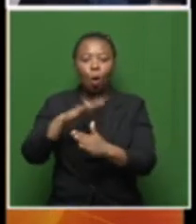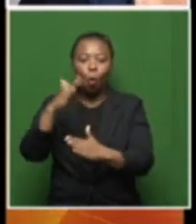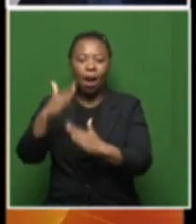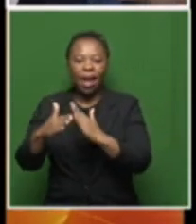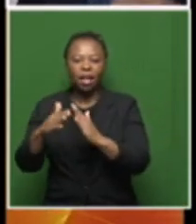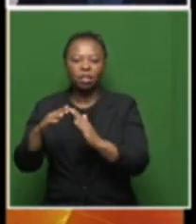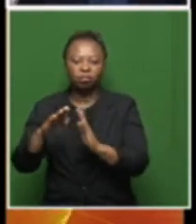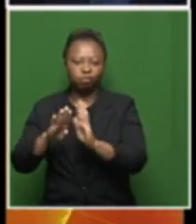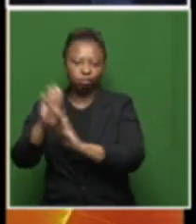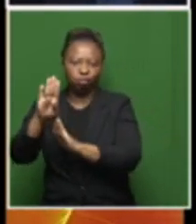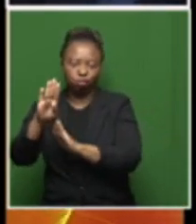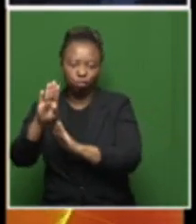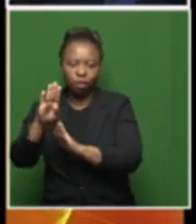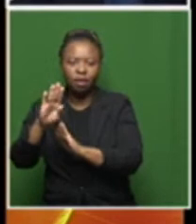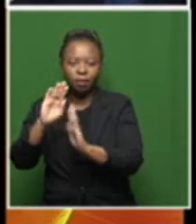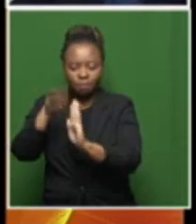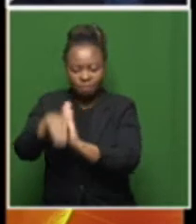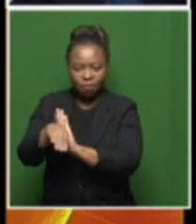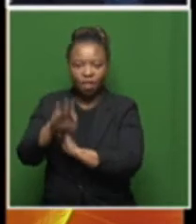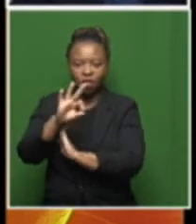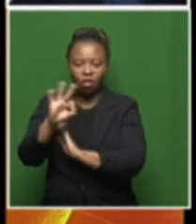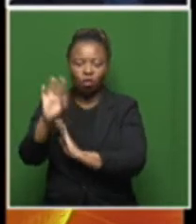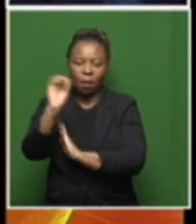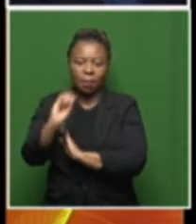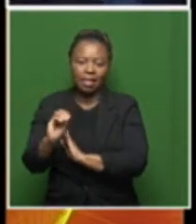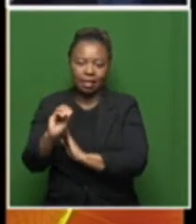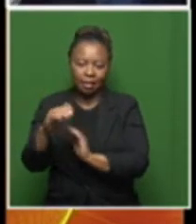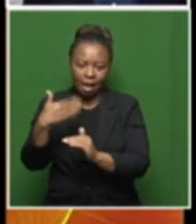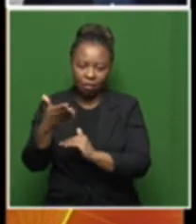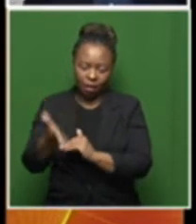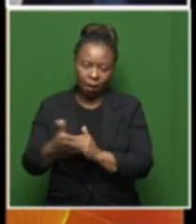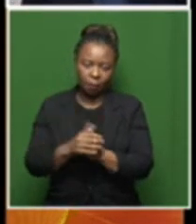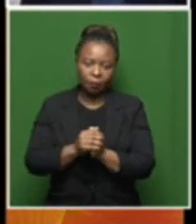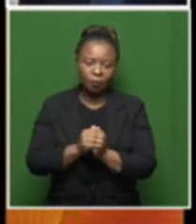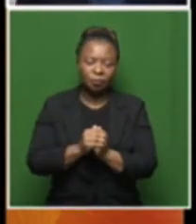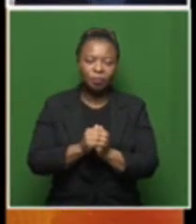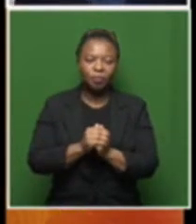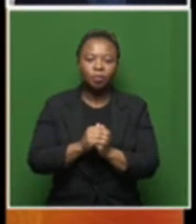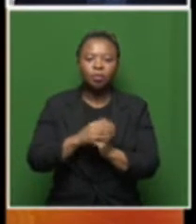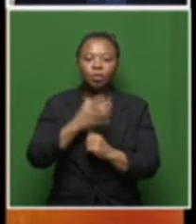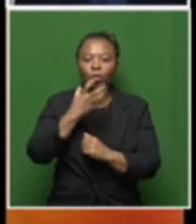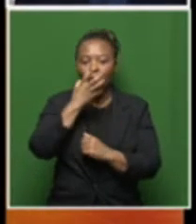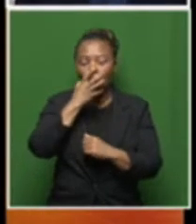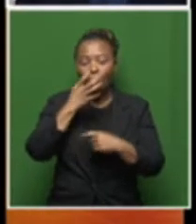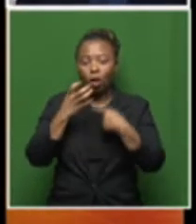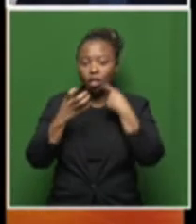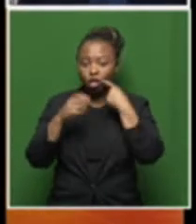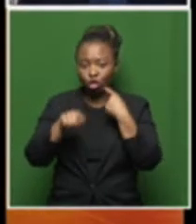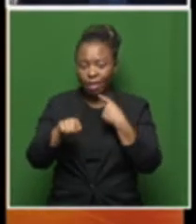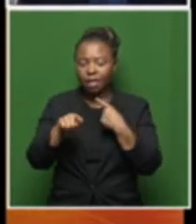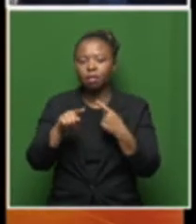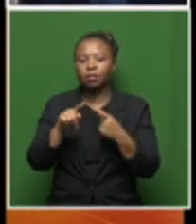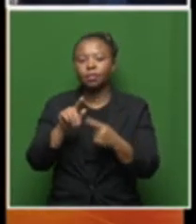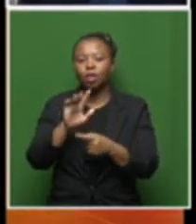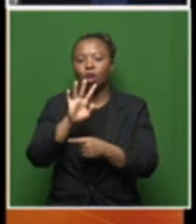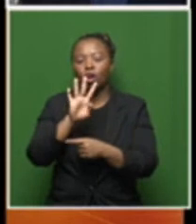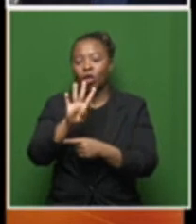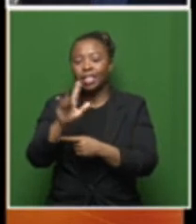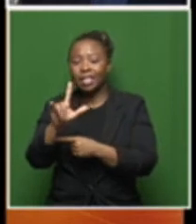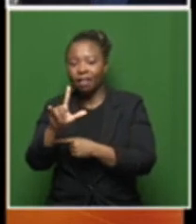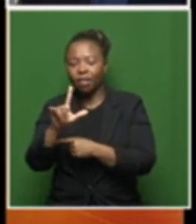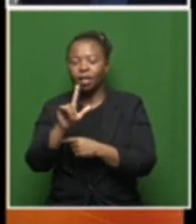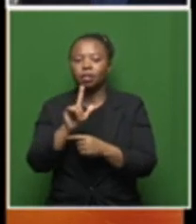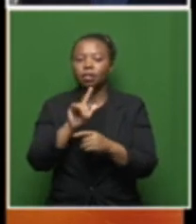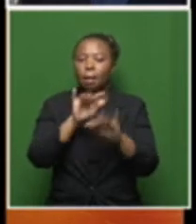the peaks reduced by 33% after this. Oxygen, we're currently using about 47 tons with public and